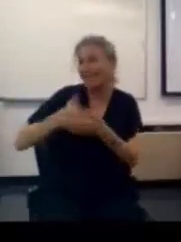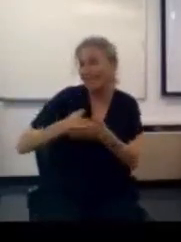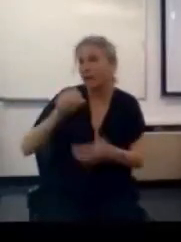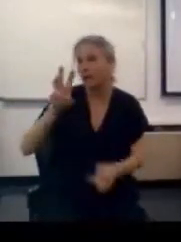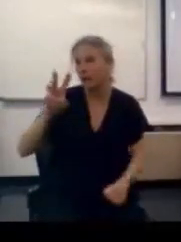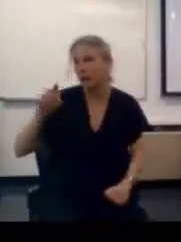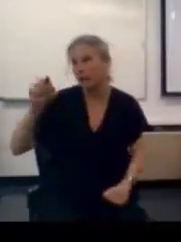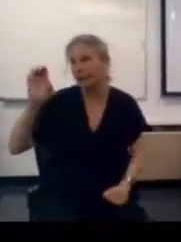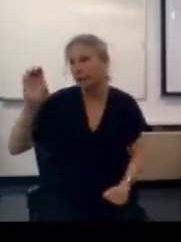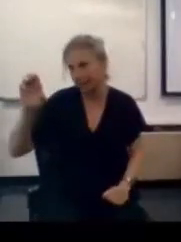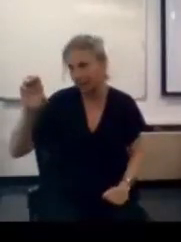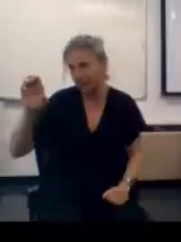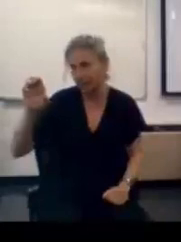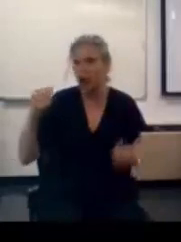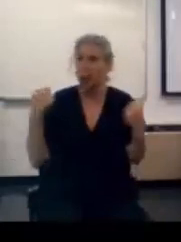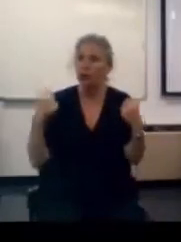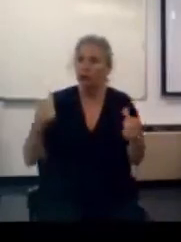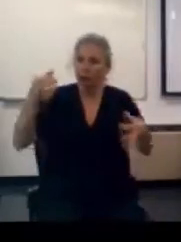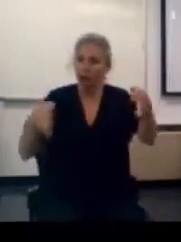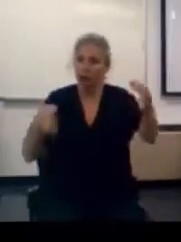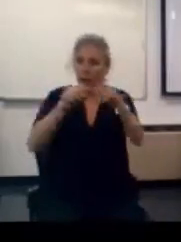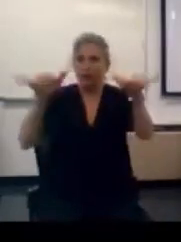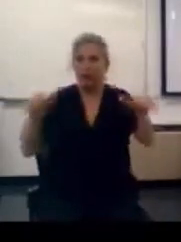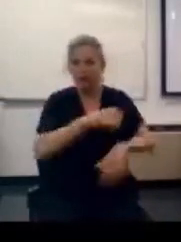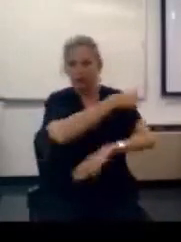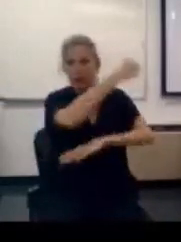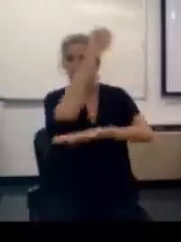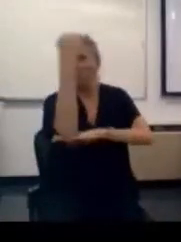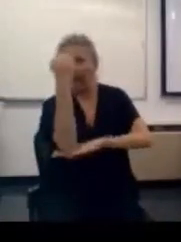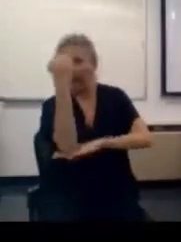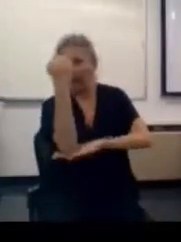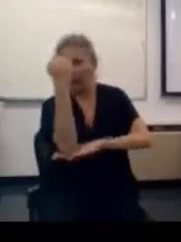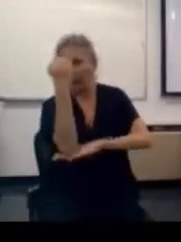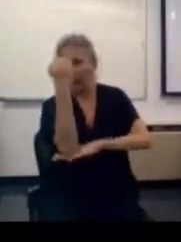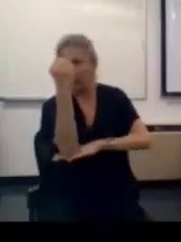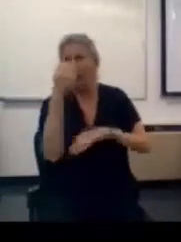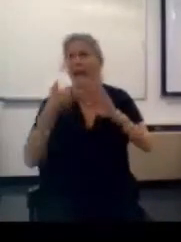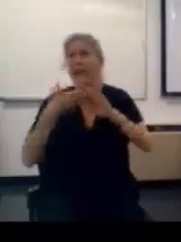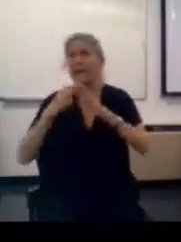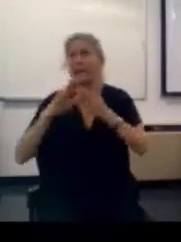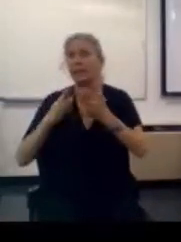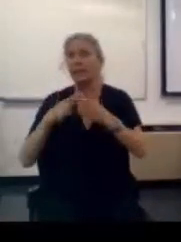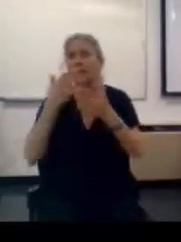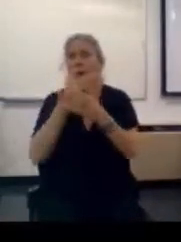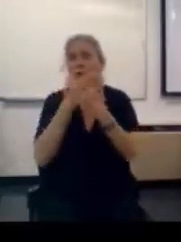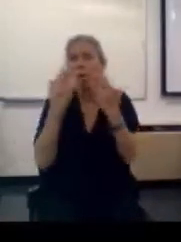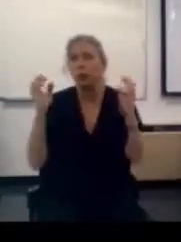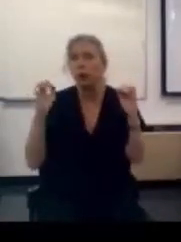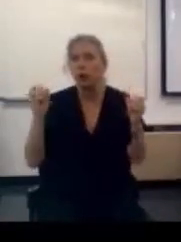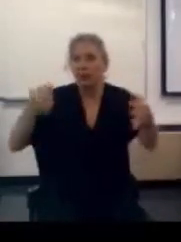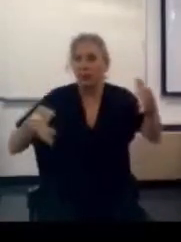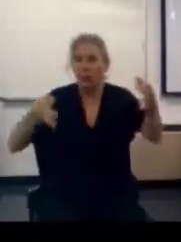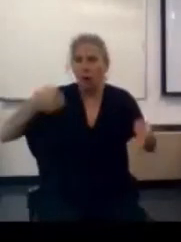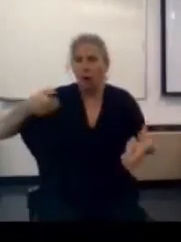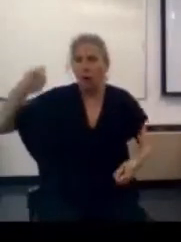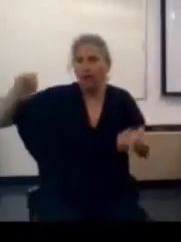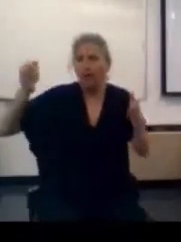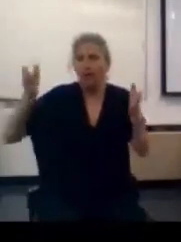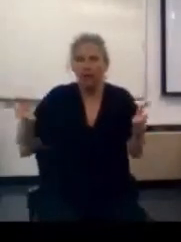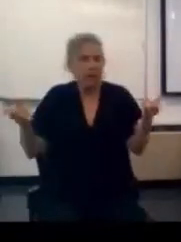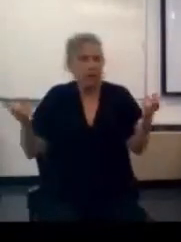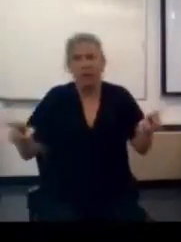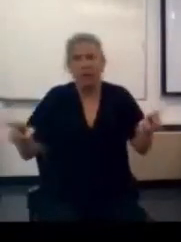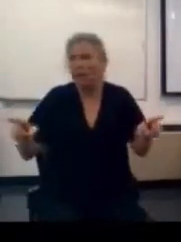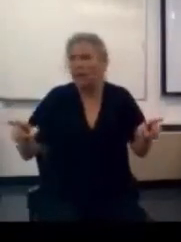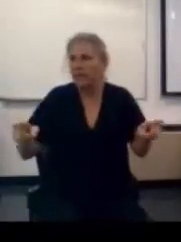court system right in the zone to get the court system back. Imagine a city with no courts,